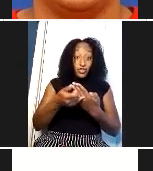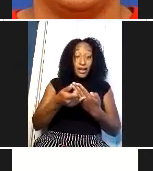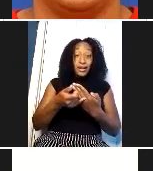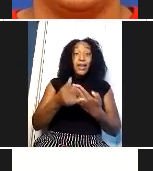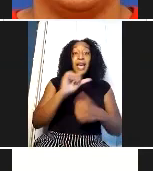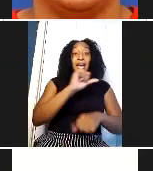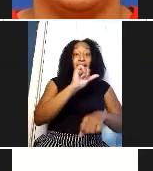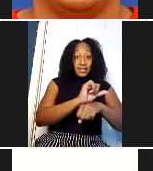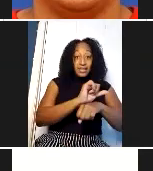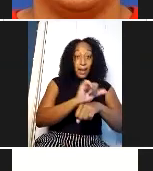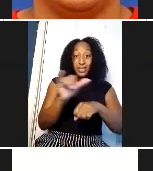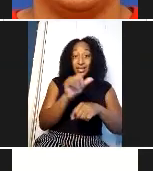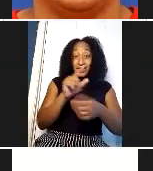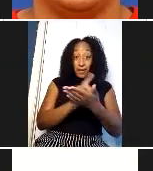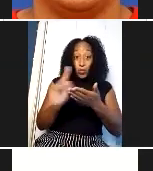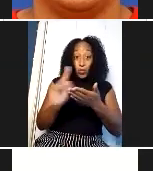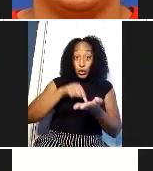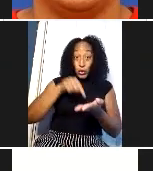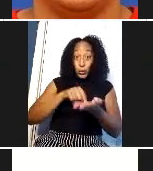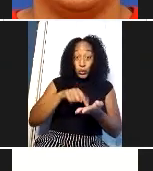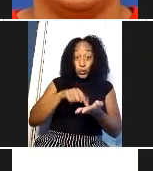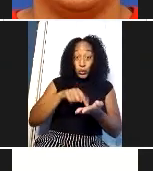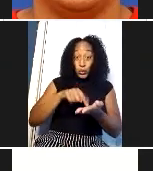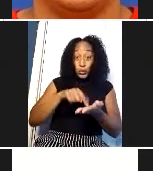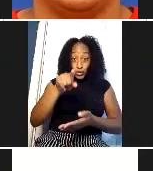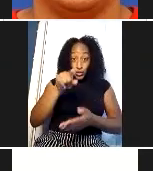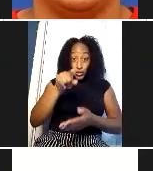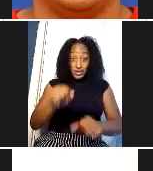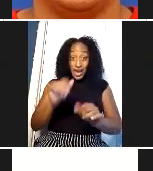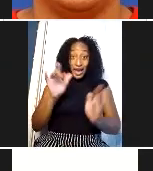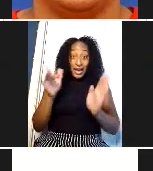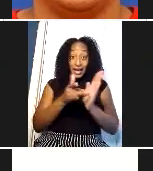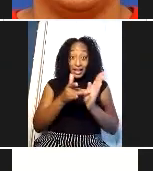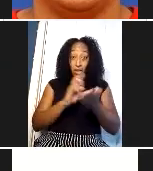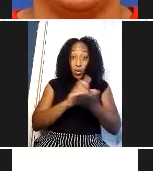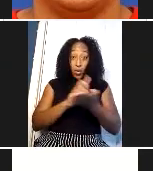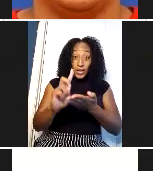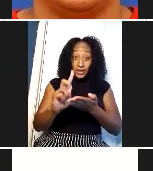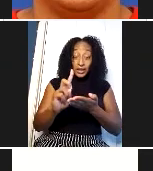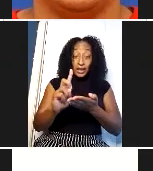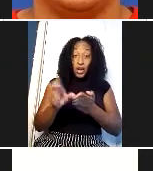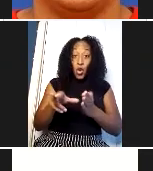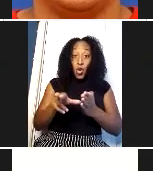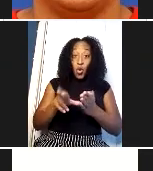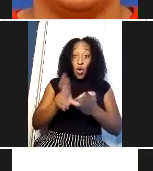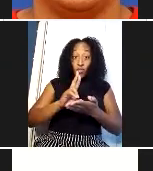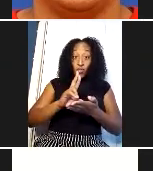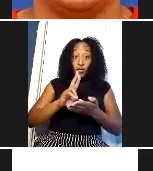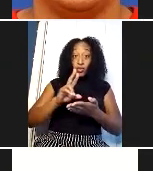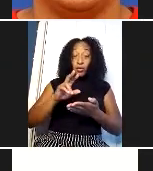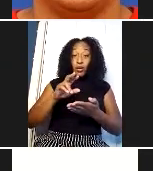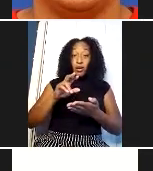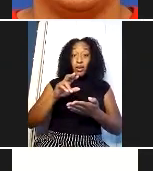asking. So are you able to click on the weekly overview? I'm able to click on it, but after that, it's